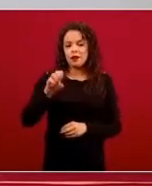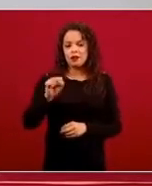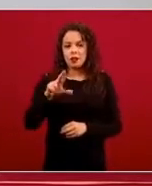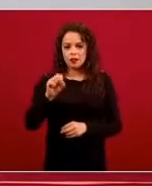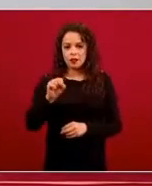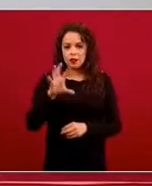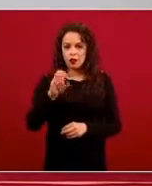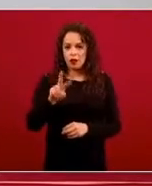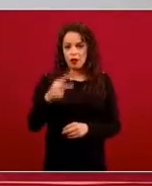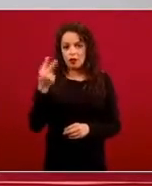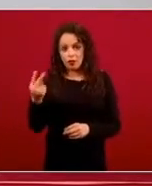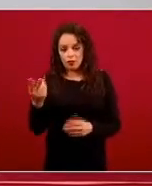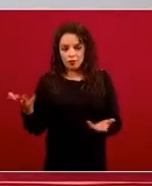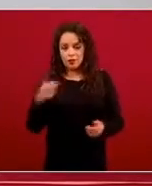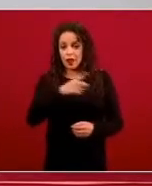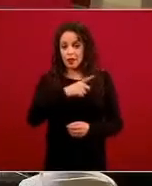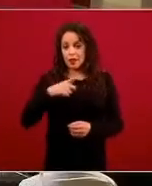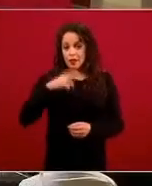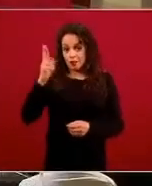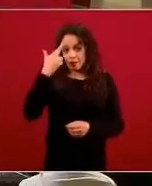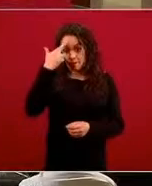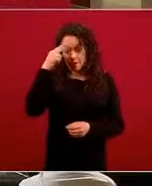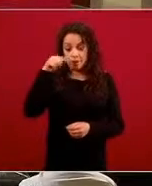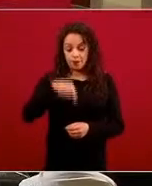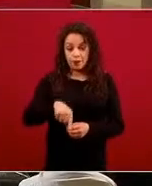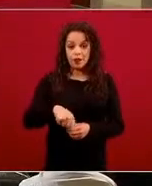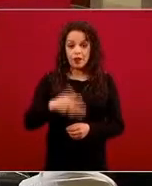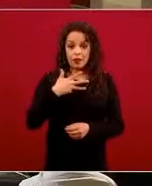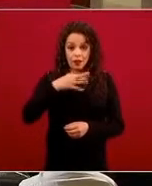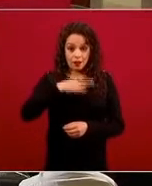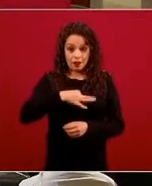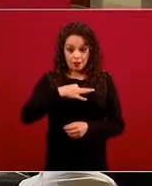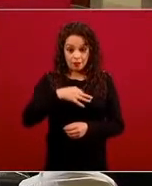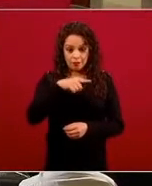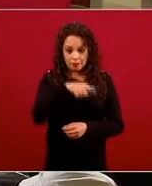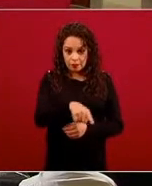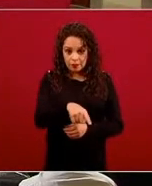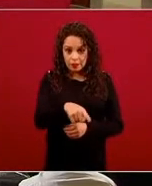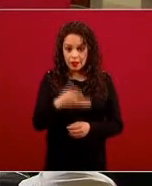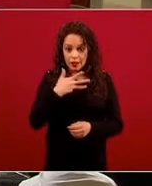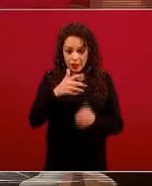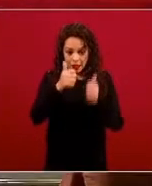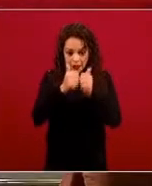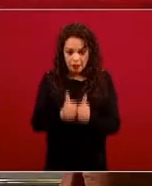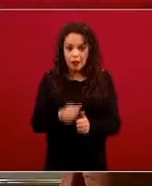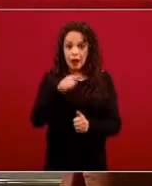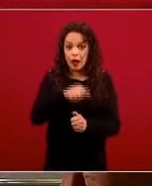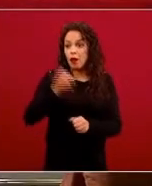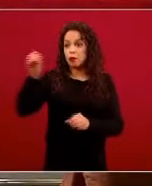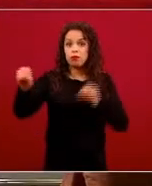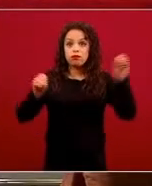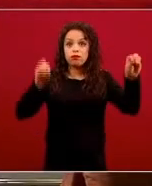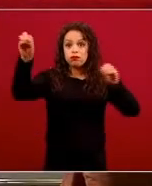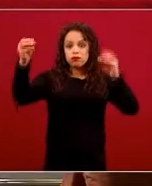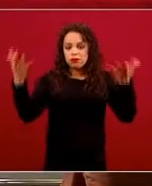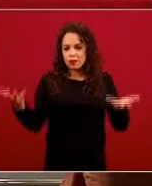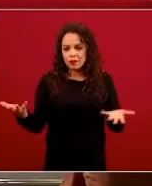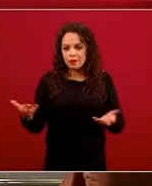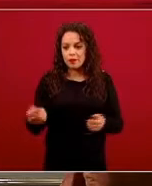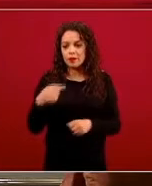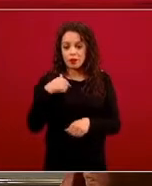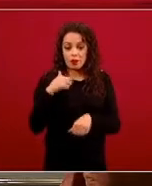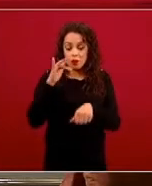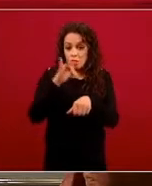that's it. Remember, if the virus is on a surface, It's not gonna grow legs, it's not gonna